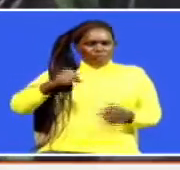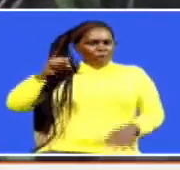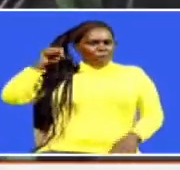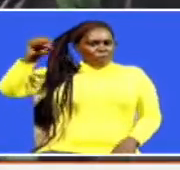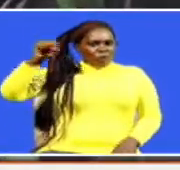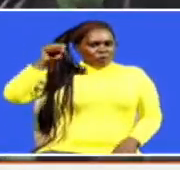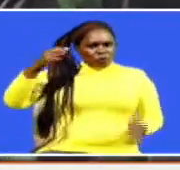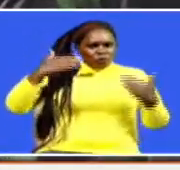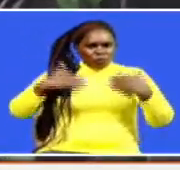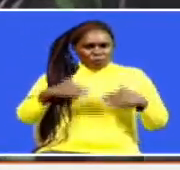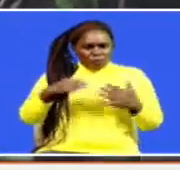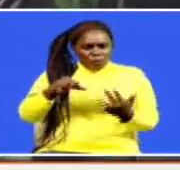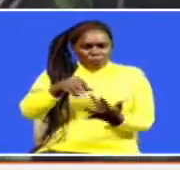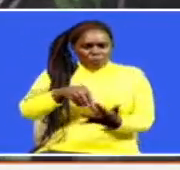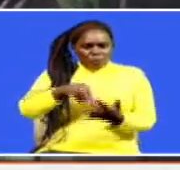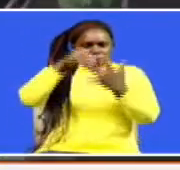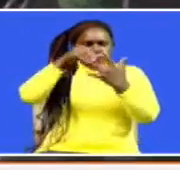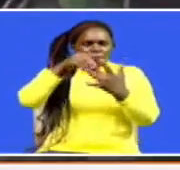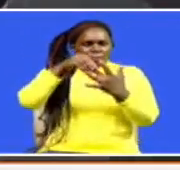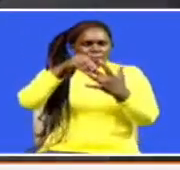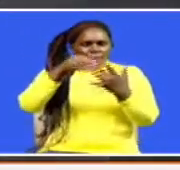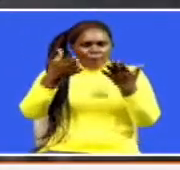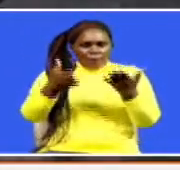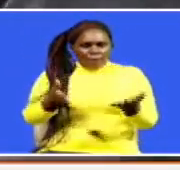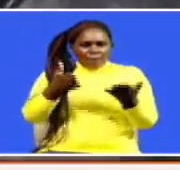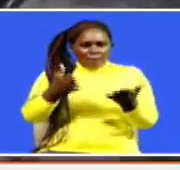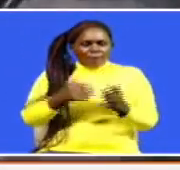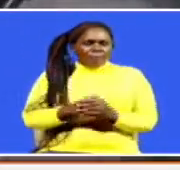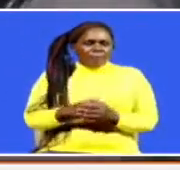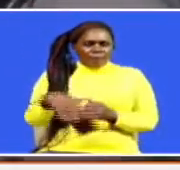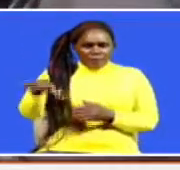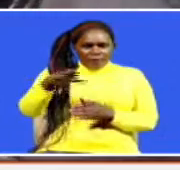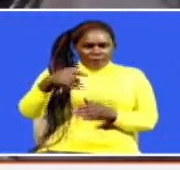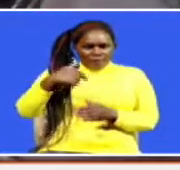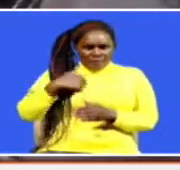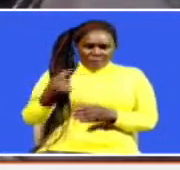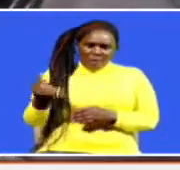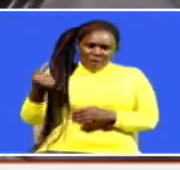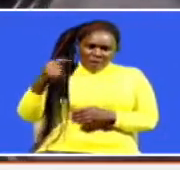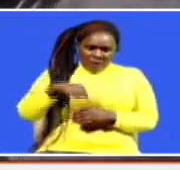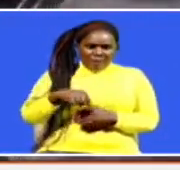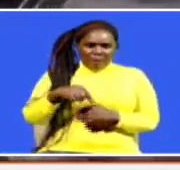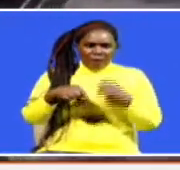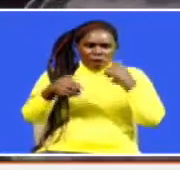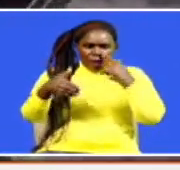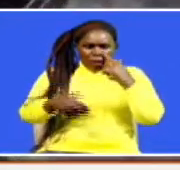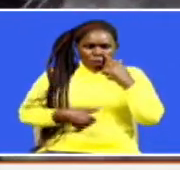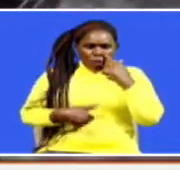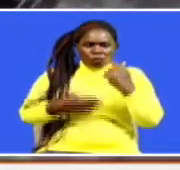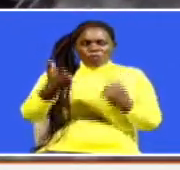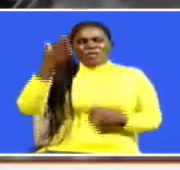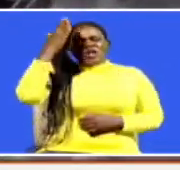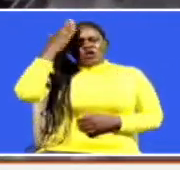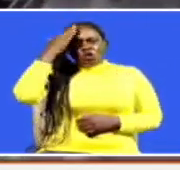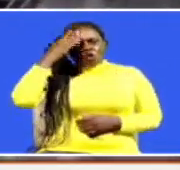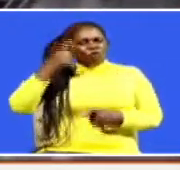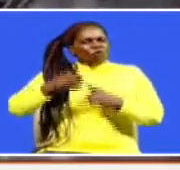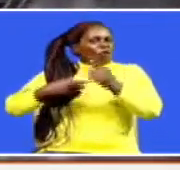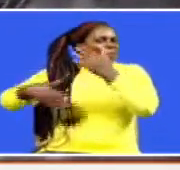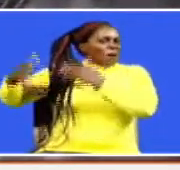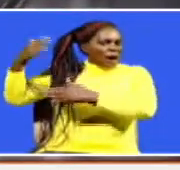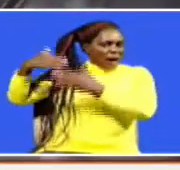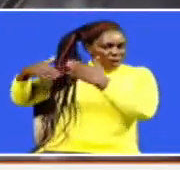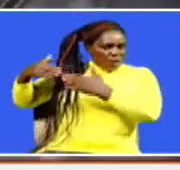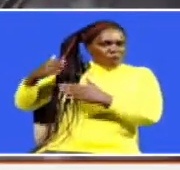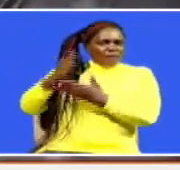wanasiasa wenye tumechaguliwa katika hapa Kigumo. Kwa hiyo mimi nikasema kwa sababu ni kijana tunamjua kutoka kitabu,